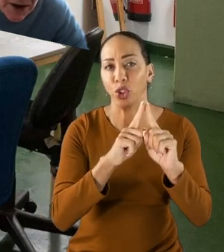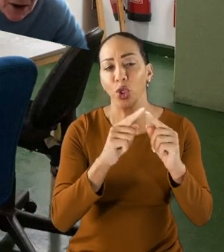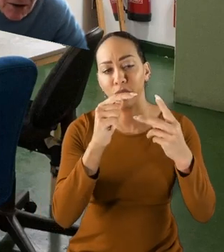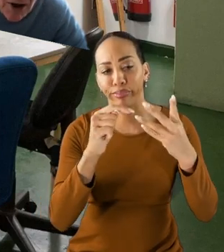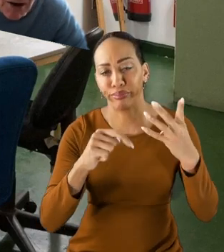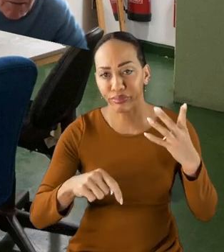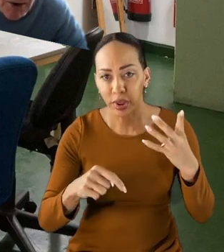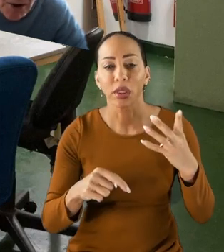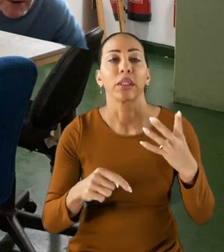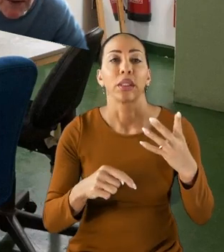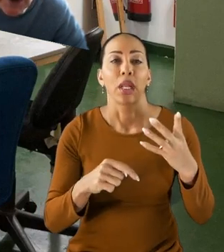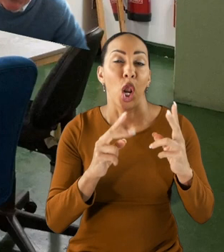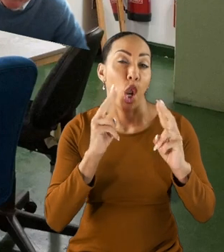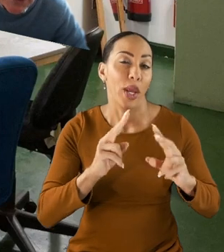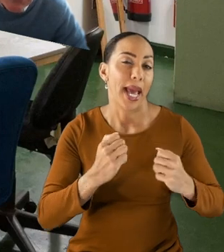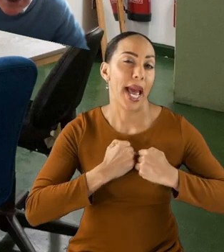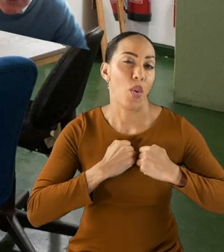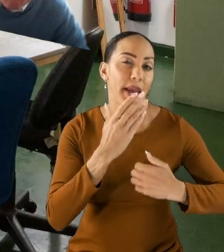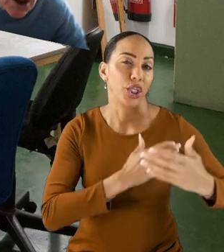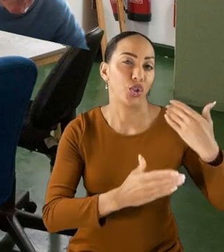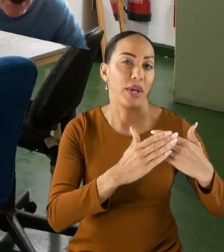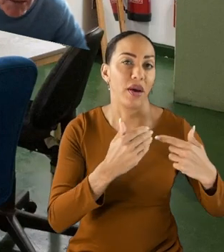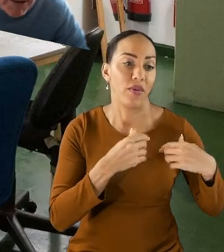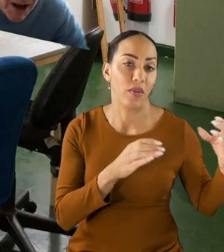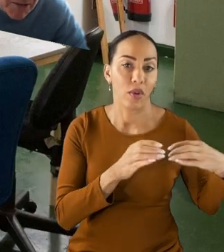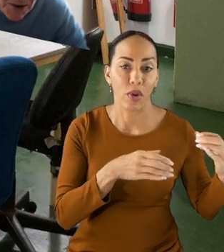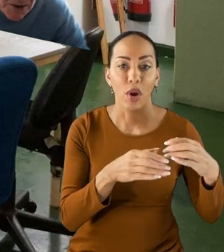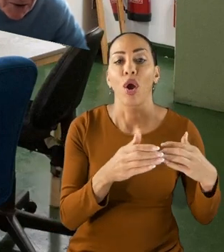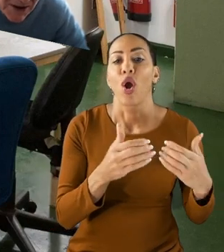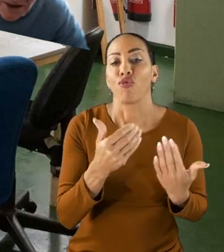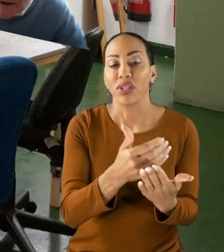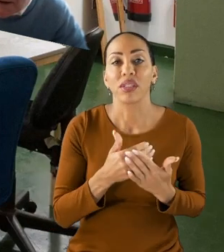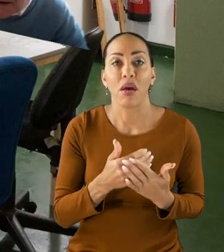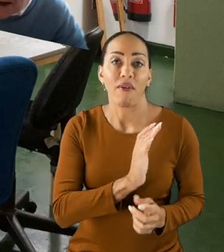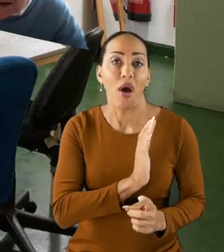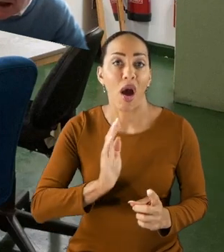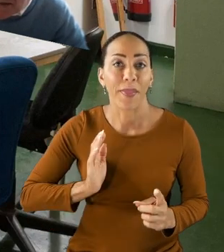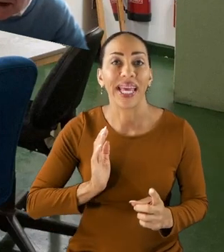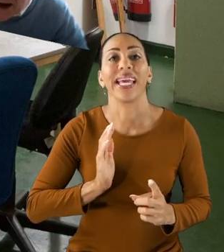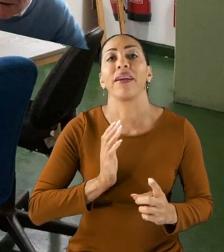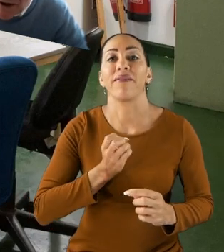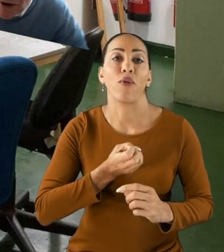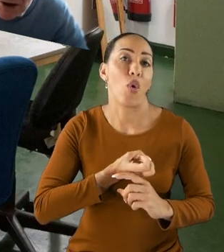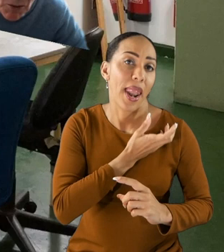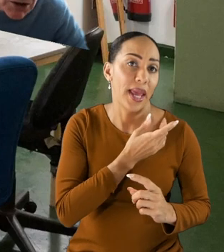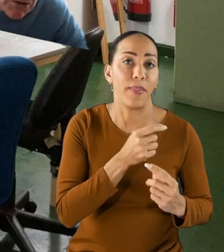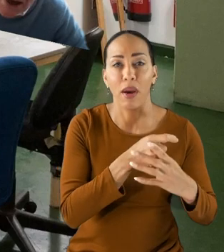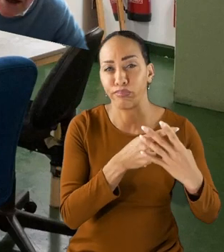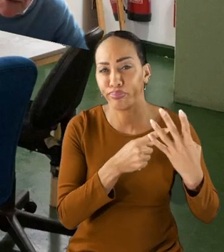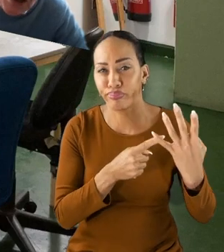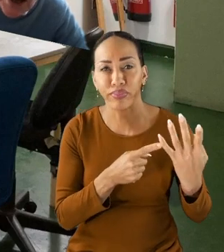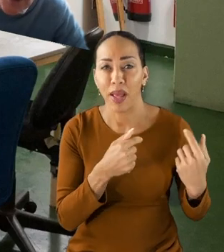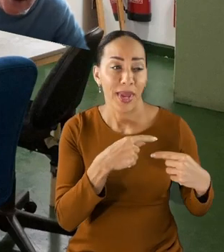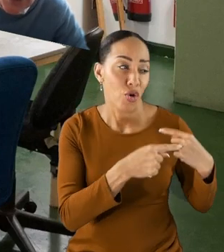the history of our employment, the ideas like the Reserve Army of Labour and all of these different things that have been around for a long time, which